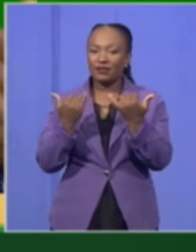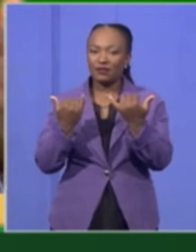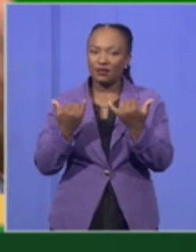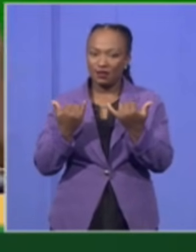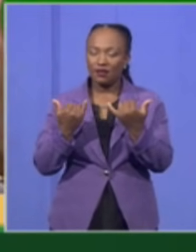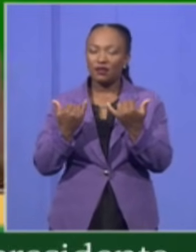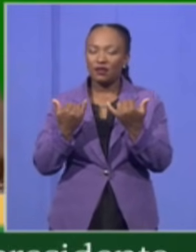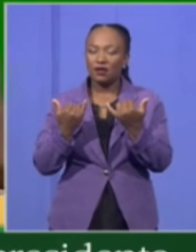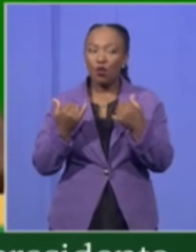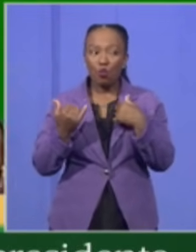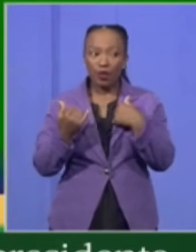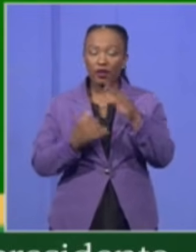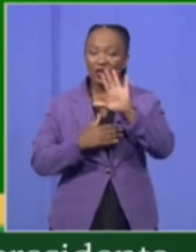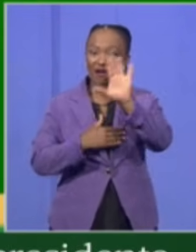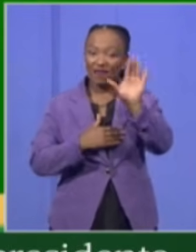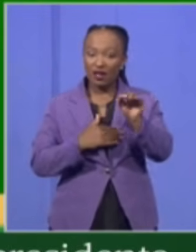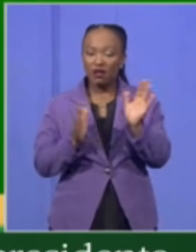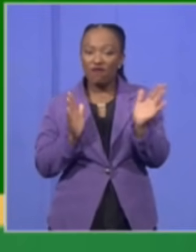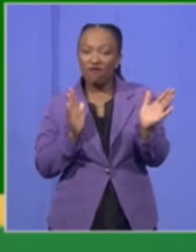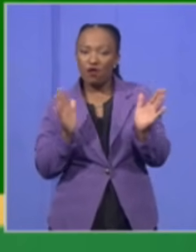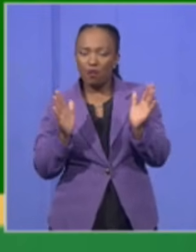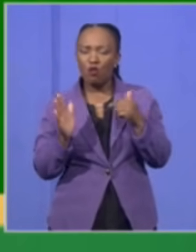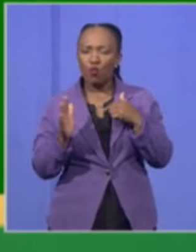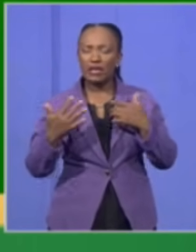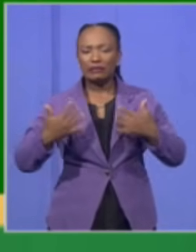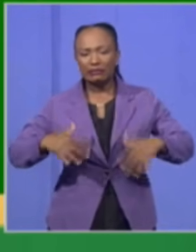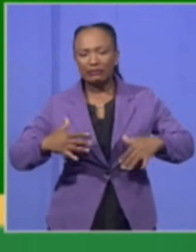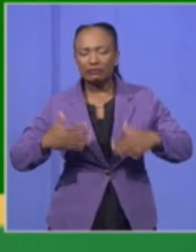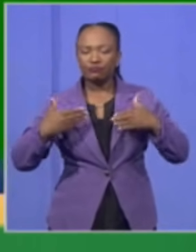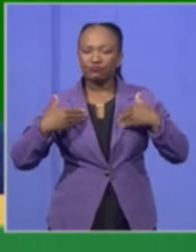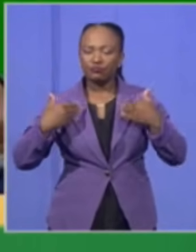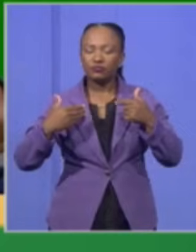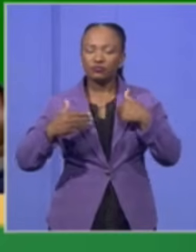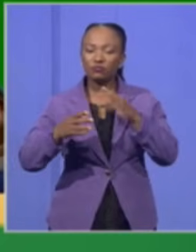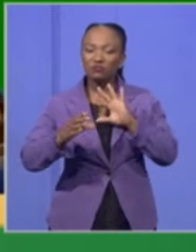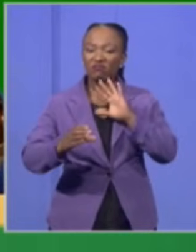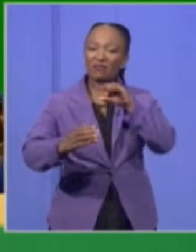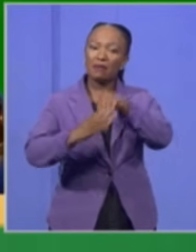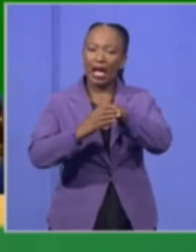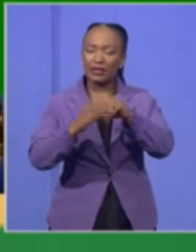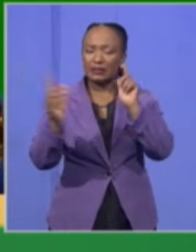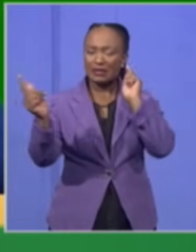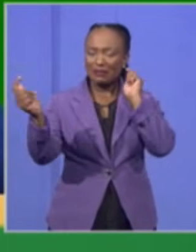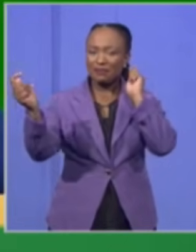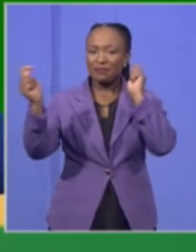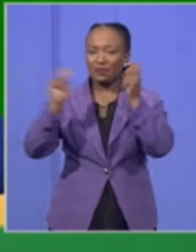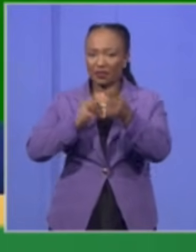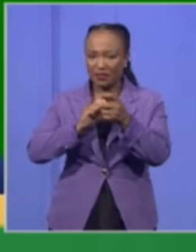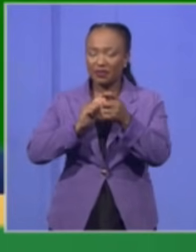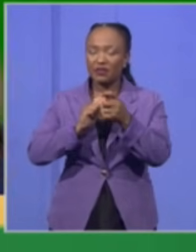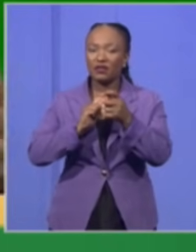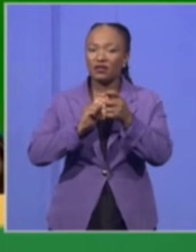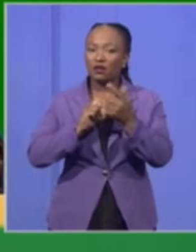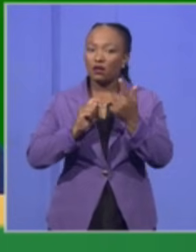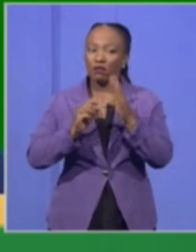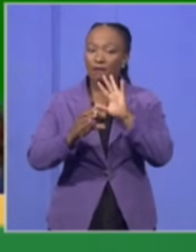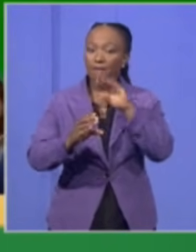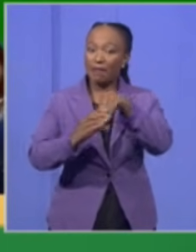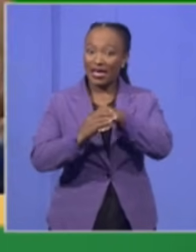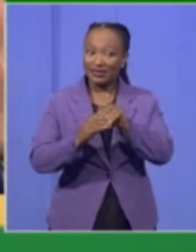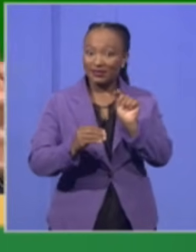are honored and privileged to be part of that revolution. And part of the revolution is in the